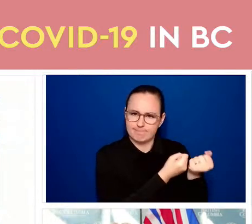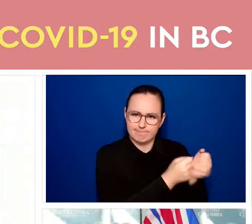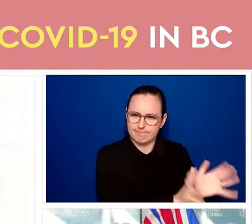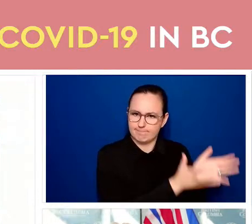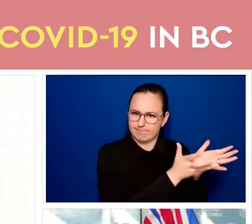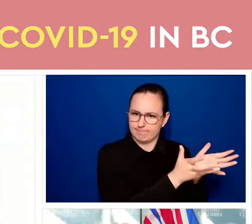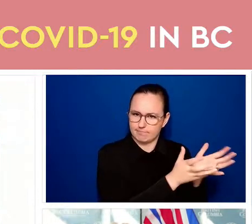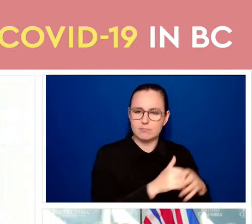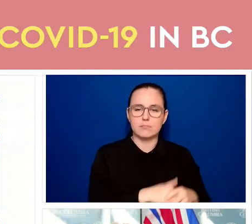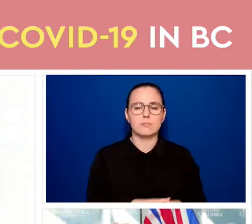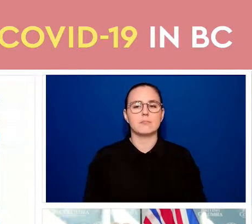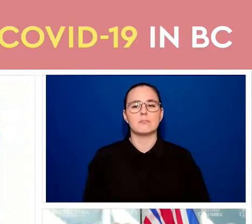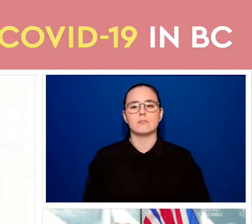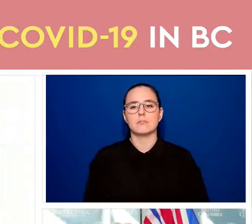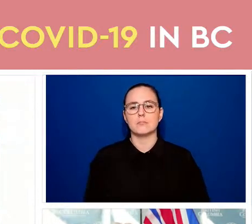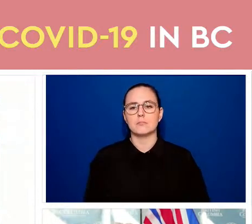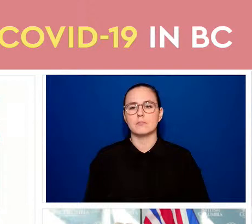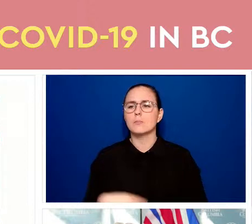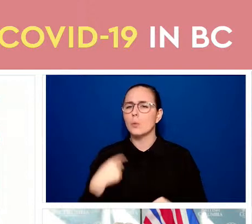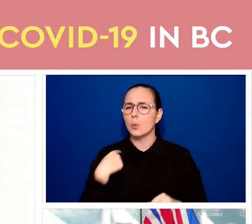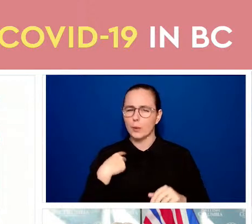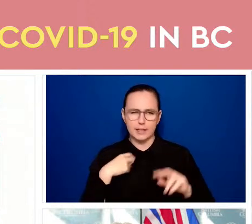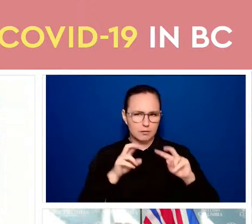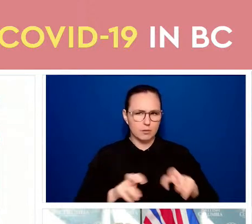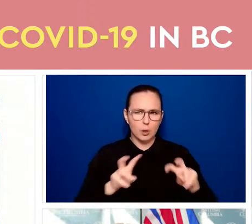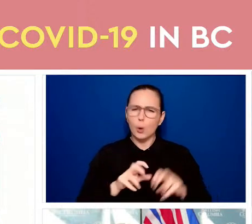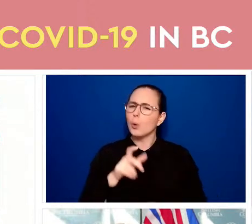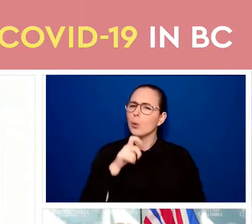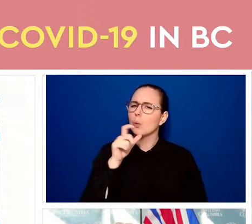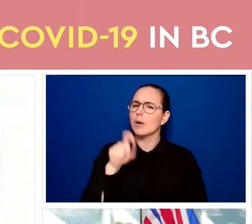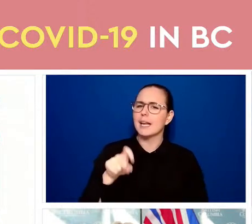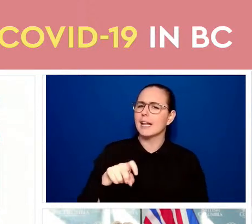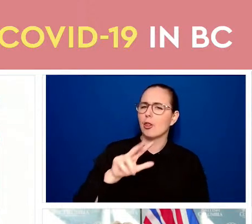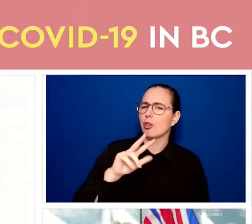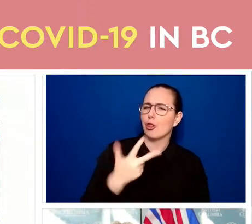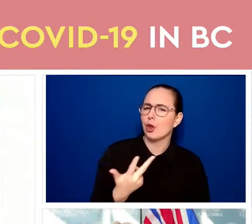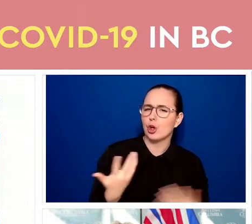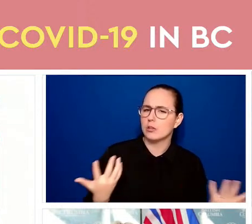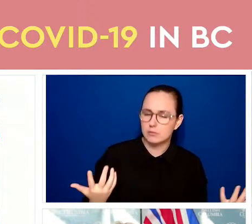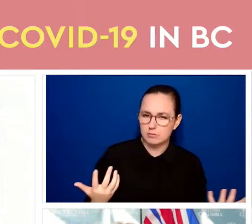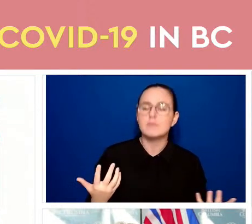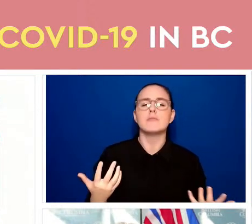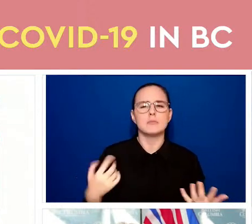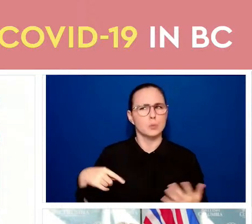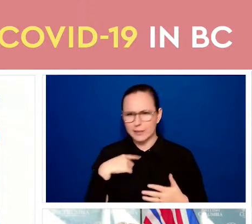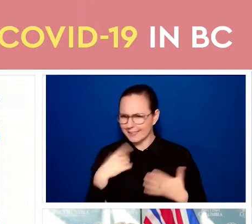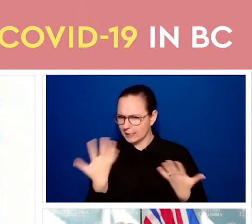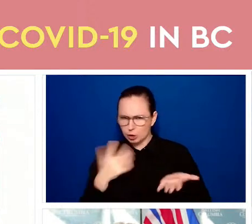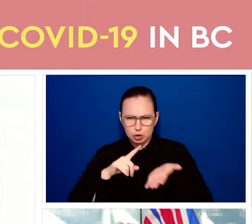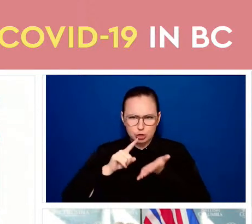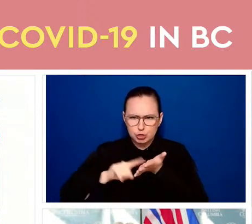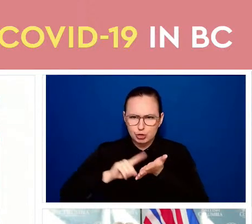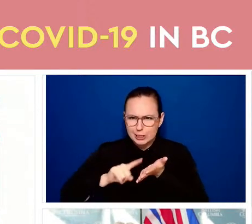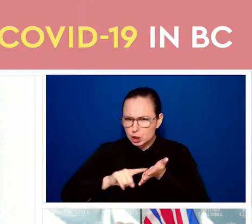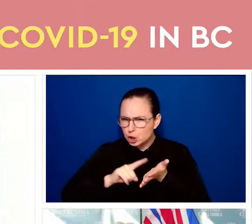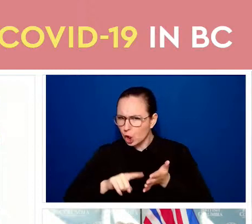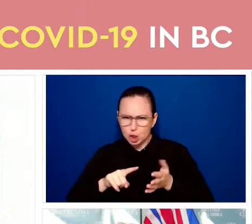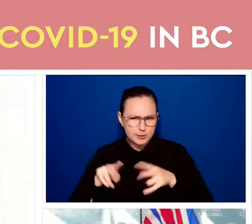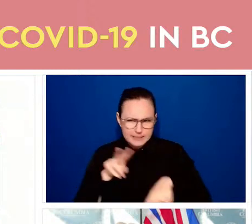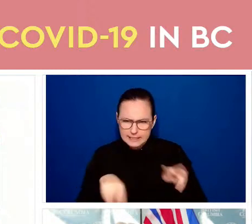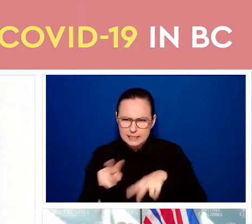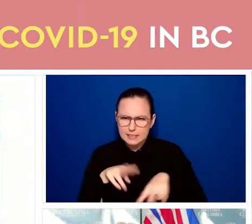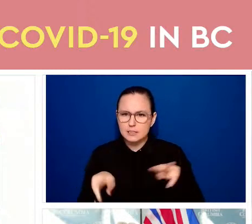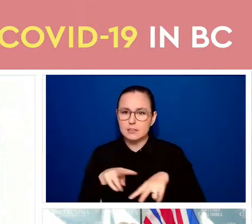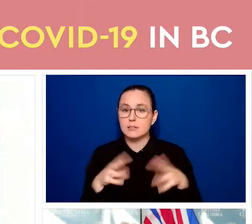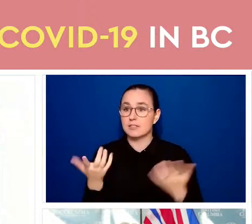or not of vaccine is the vaccine effectiveness work that's been led by Dr. Danuta Skowronski out of the BC CDC, and we